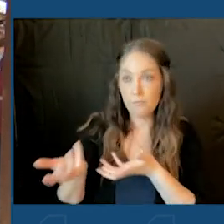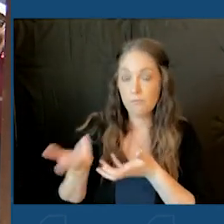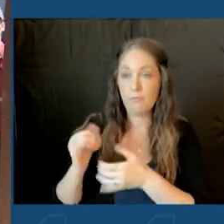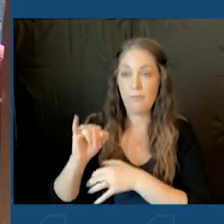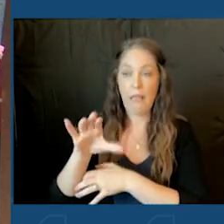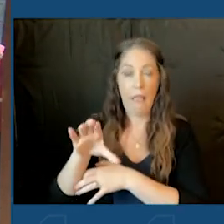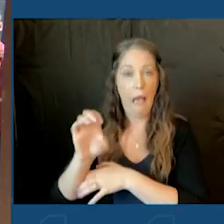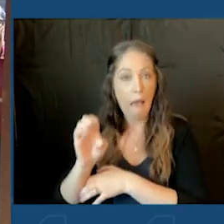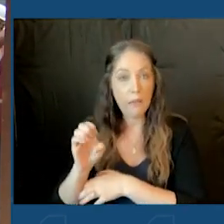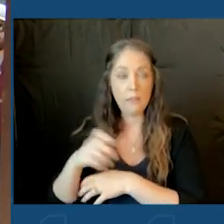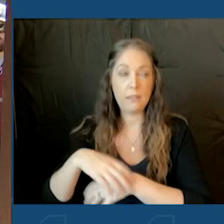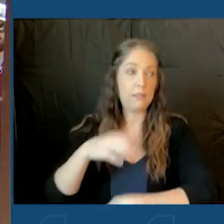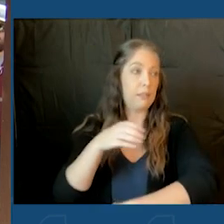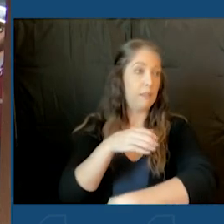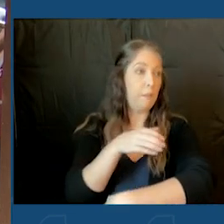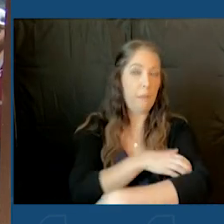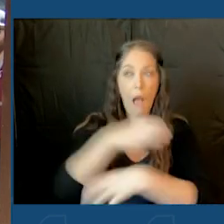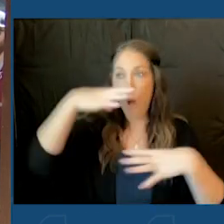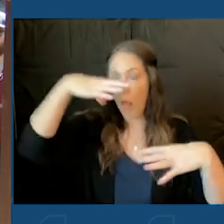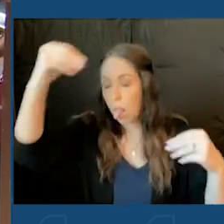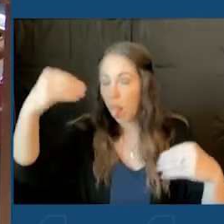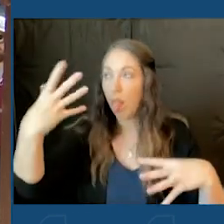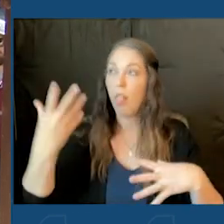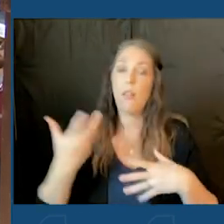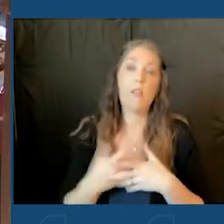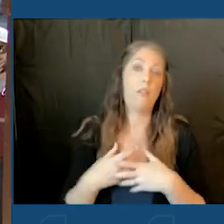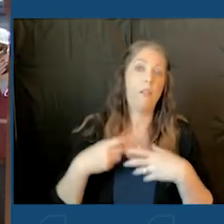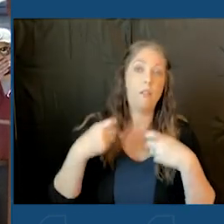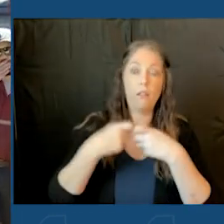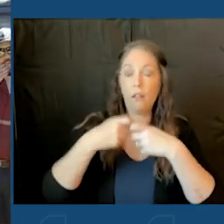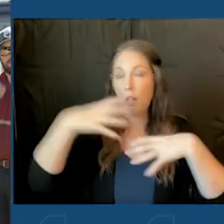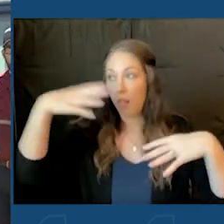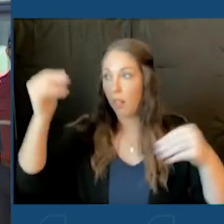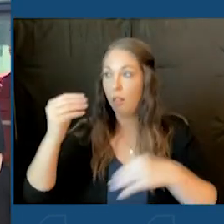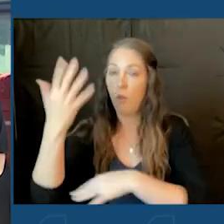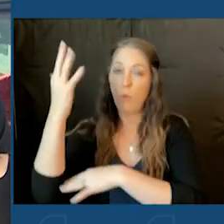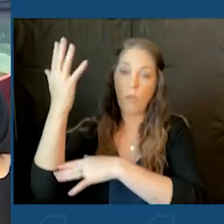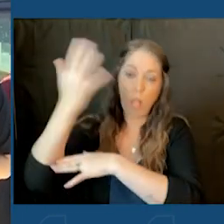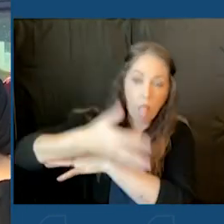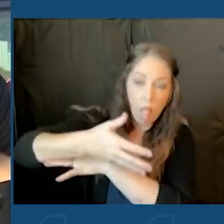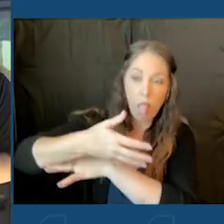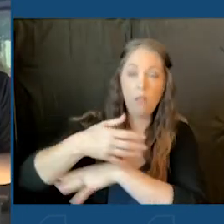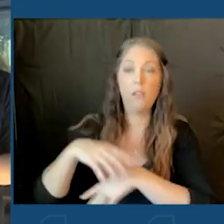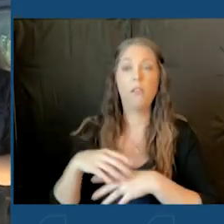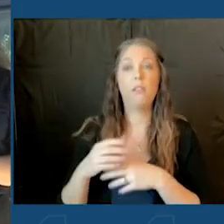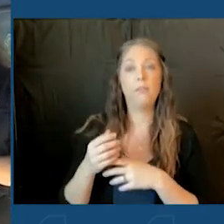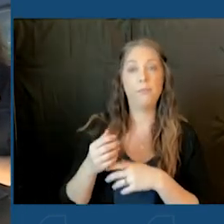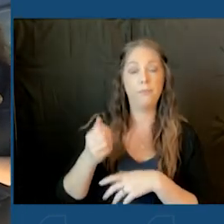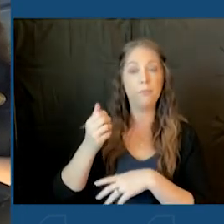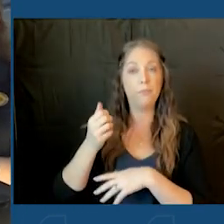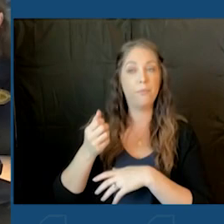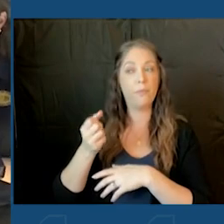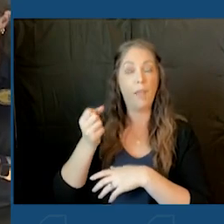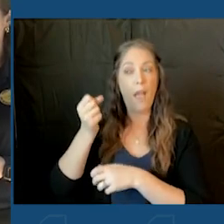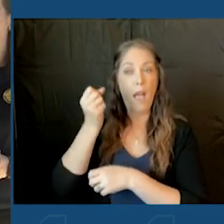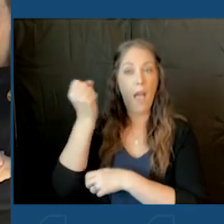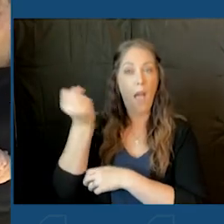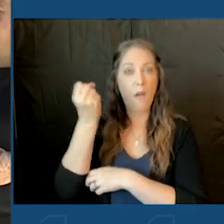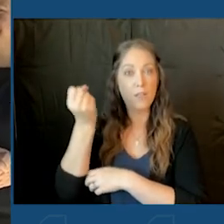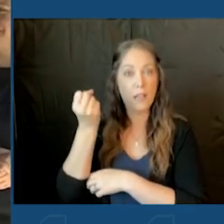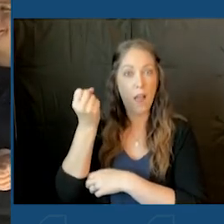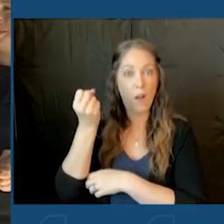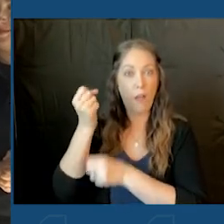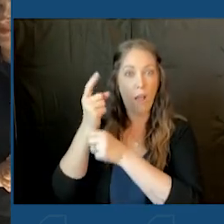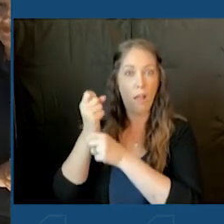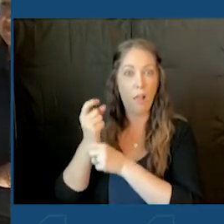storm, the power outages, the tree limbs down, and every Saturday I woke up, my husband said, let me guess, you're going back to Ulster County.